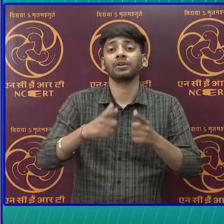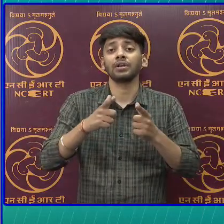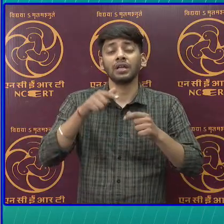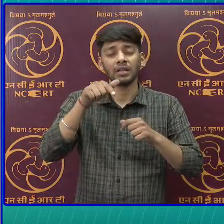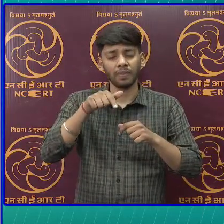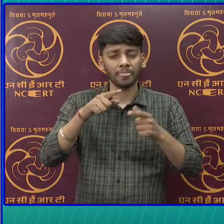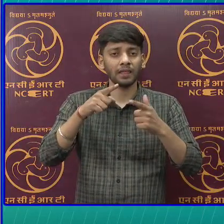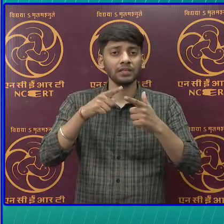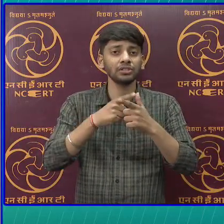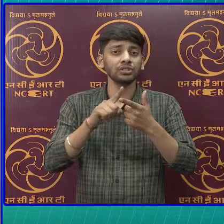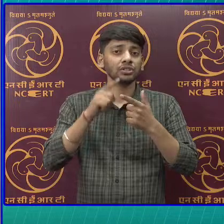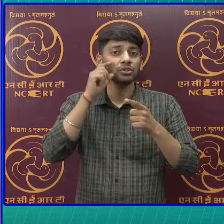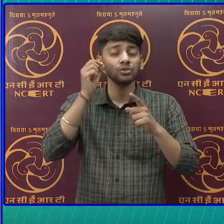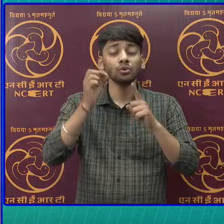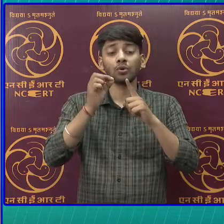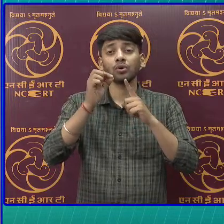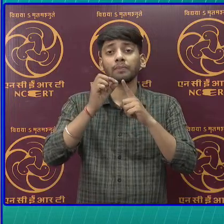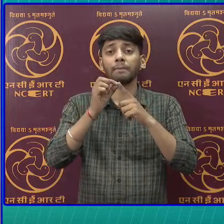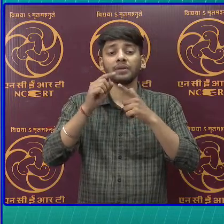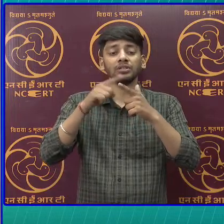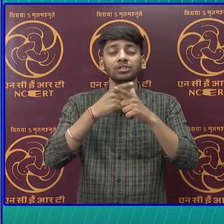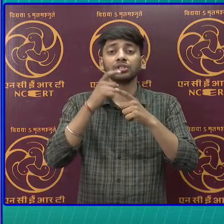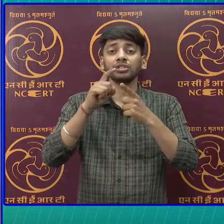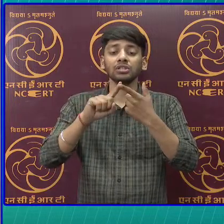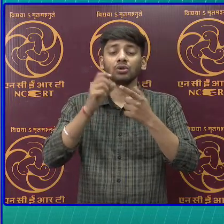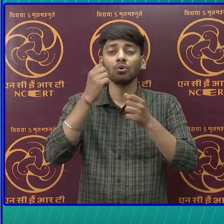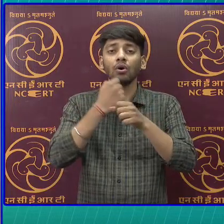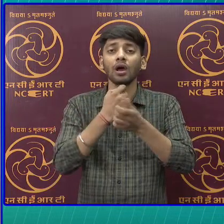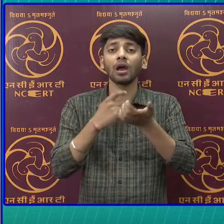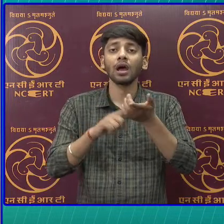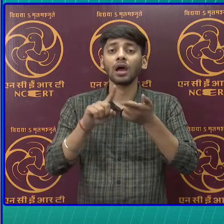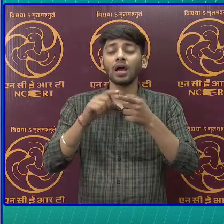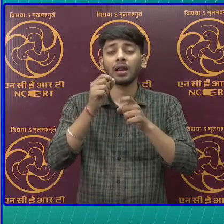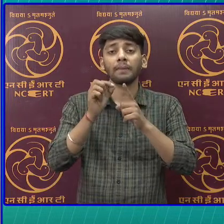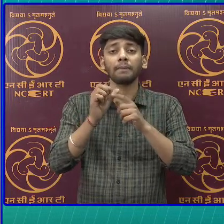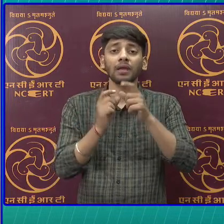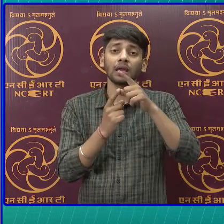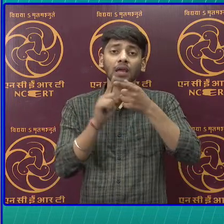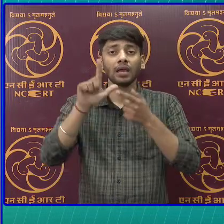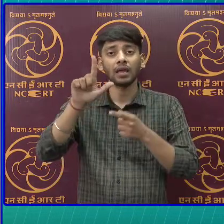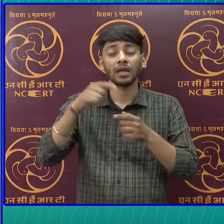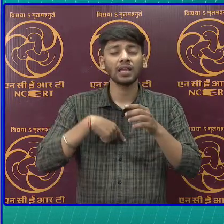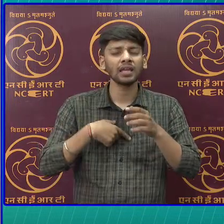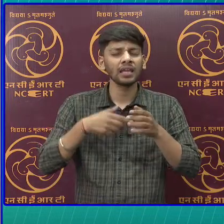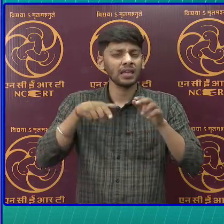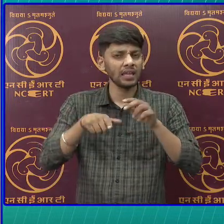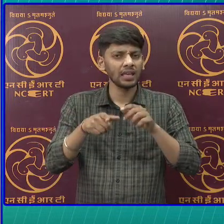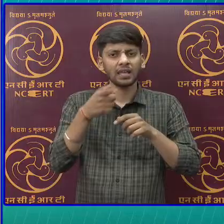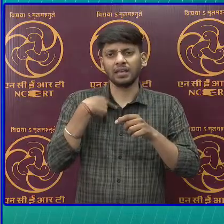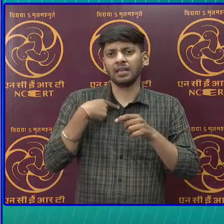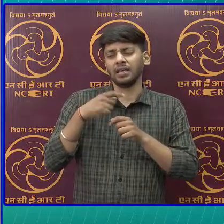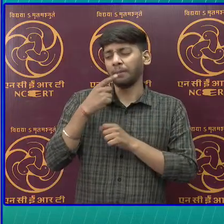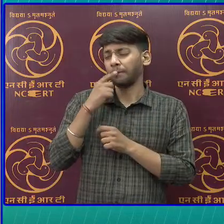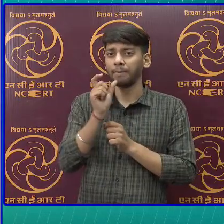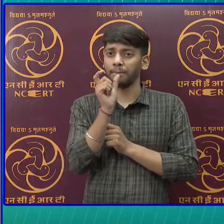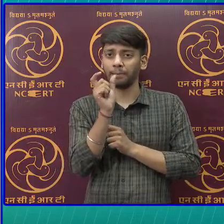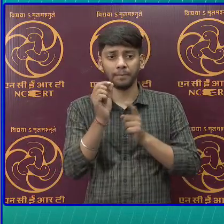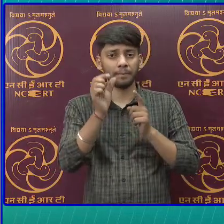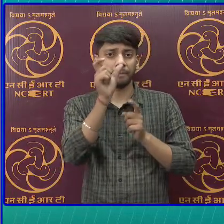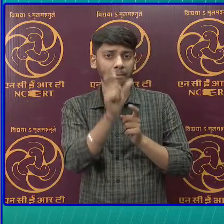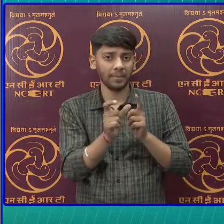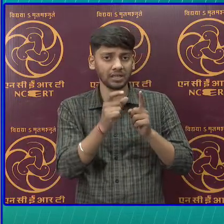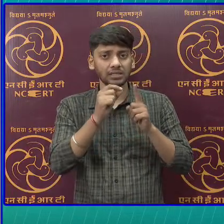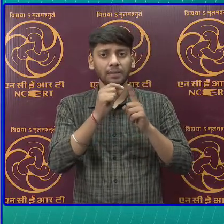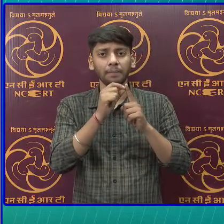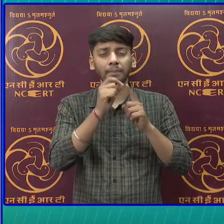Patil, and here we are going to talk why the poet has entitled poem as On Killing